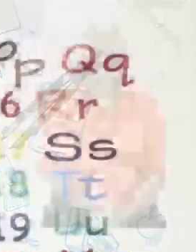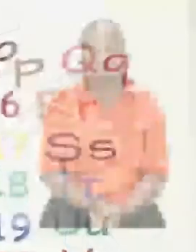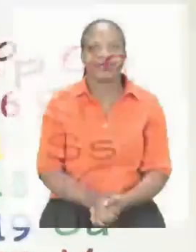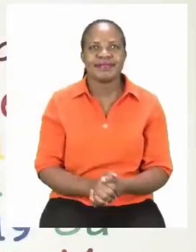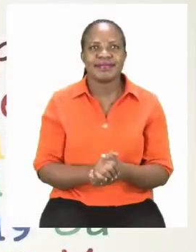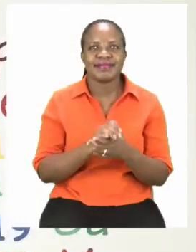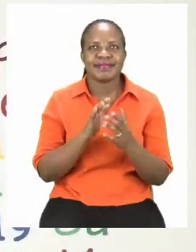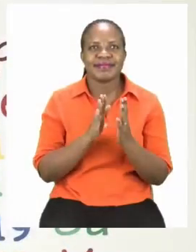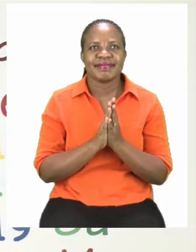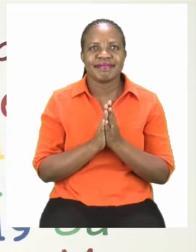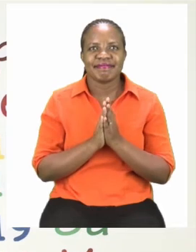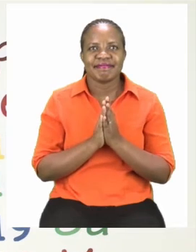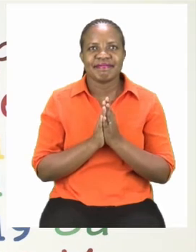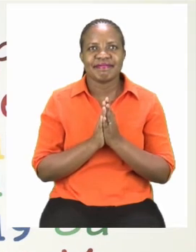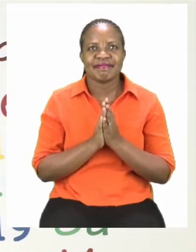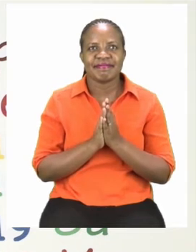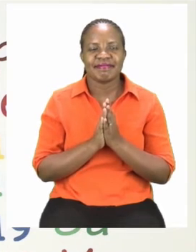their,